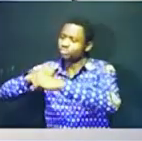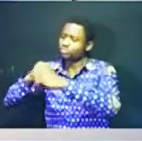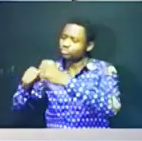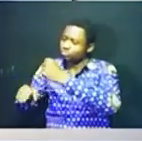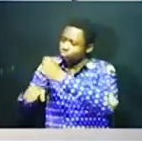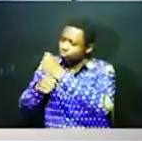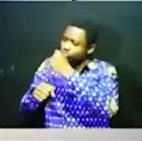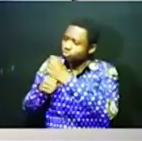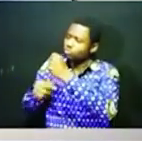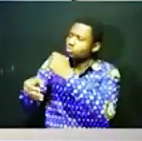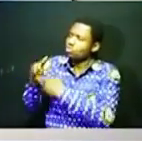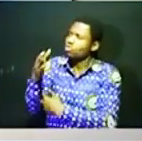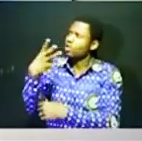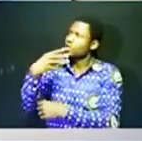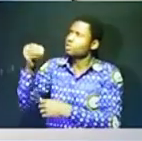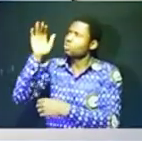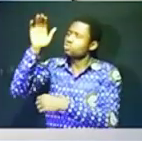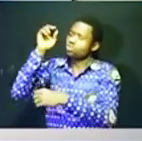Are